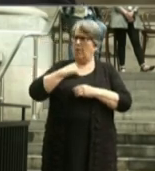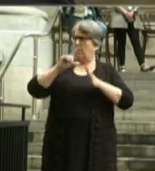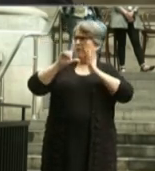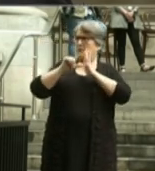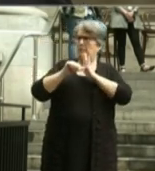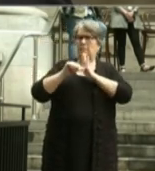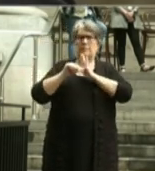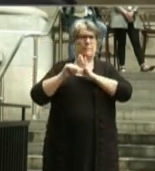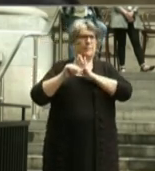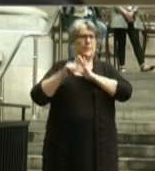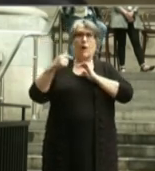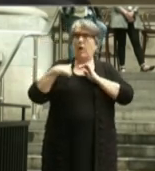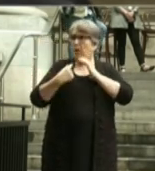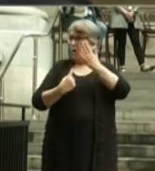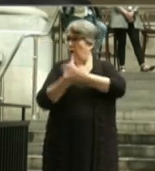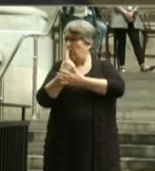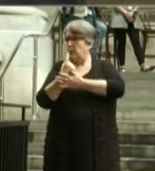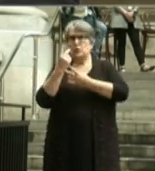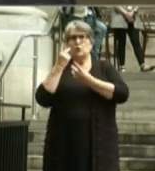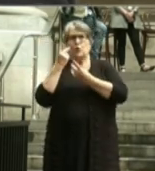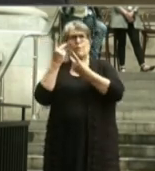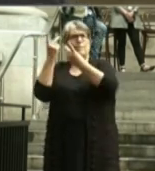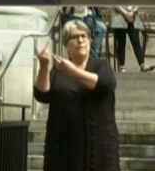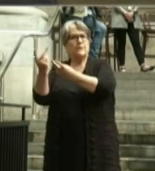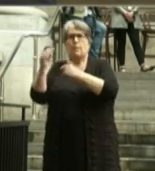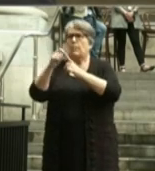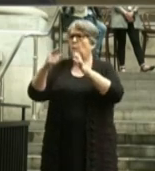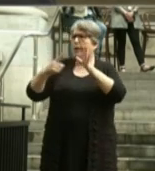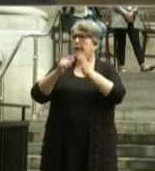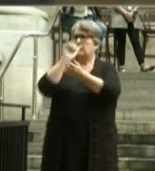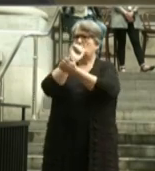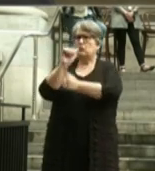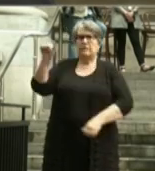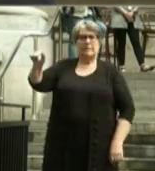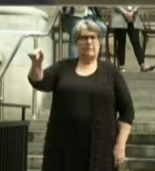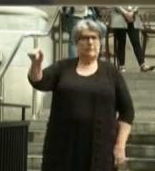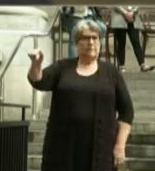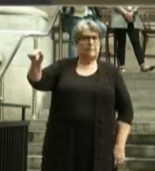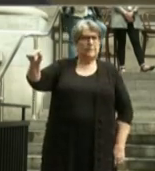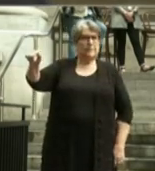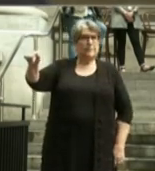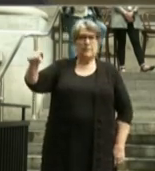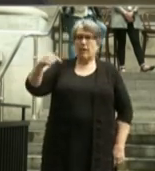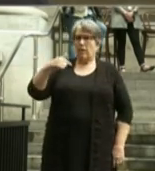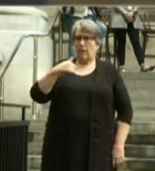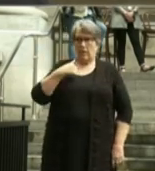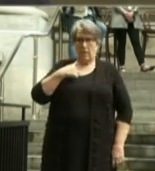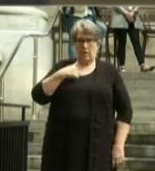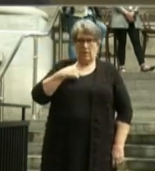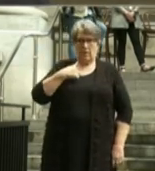I had the opportunity to visit the Port Augusta prison. And I